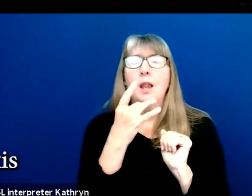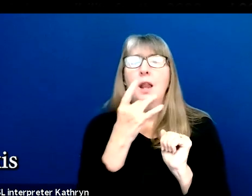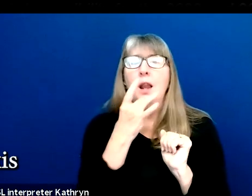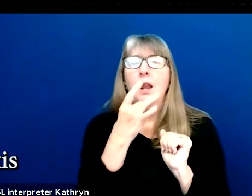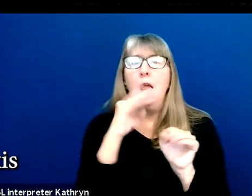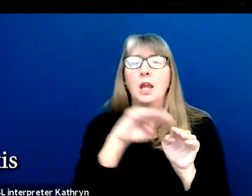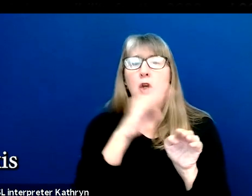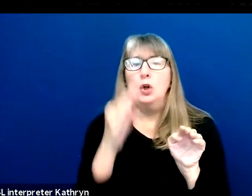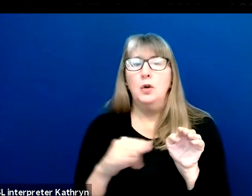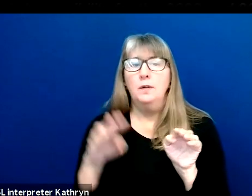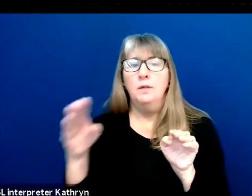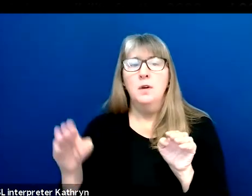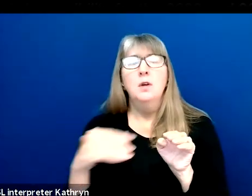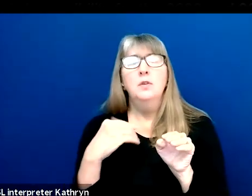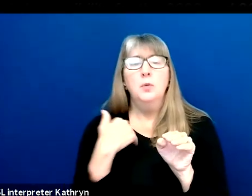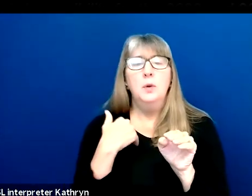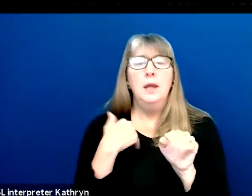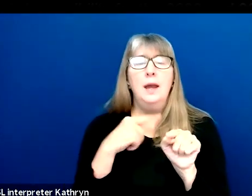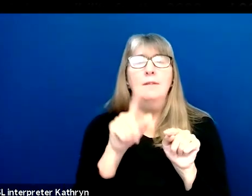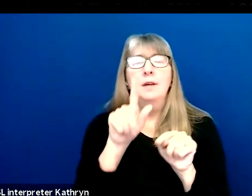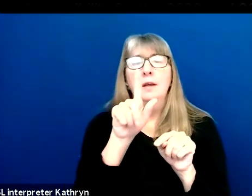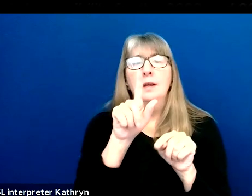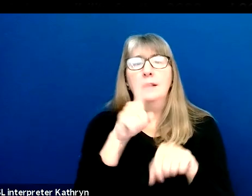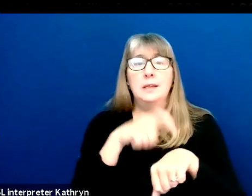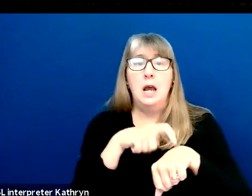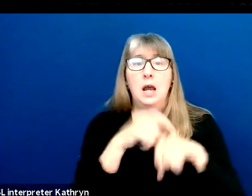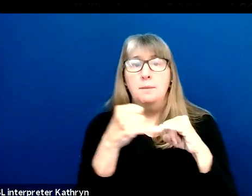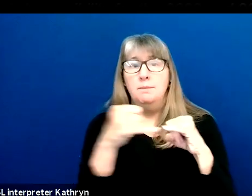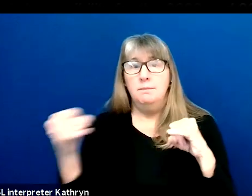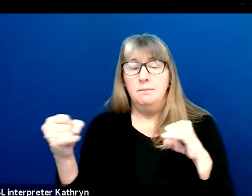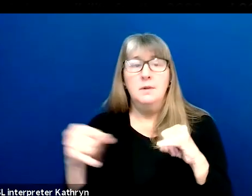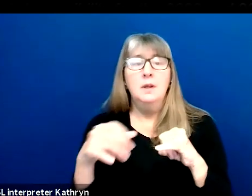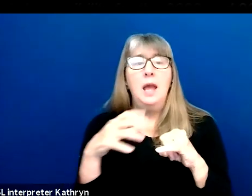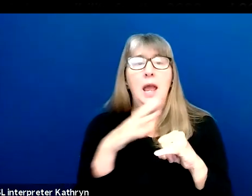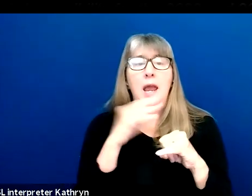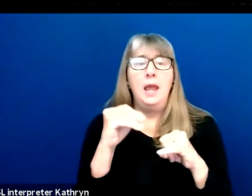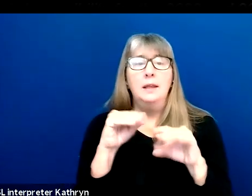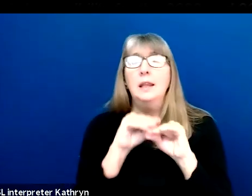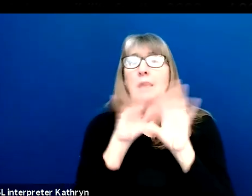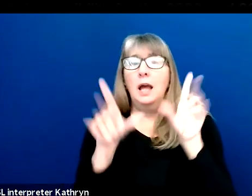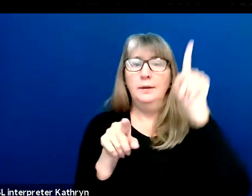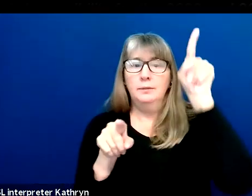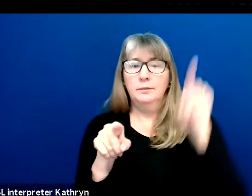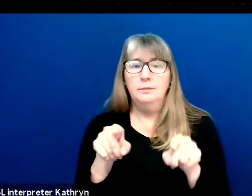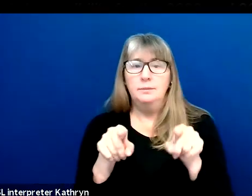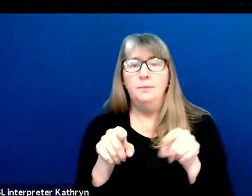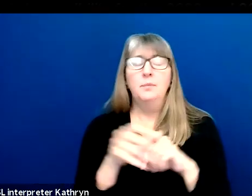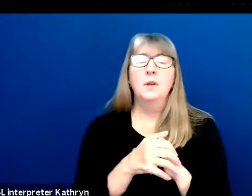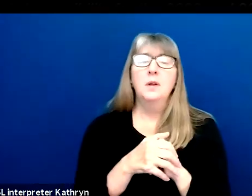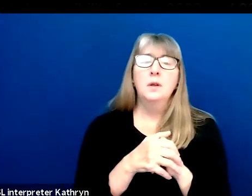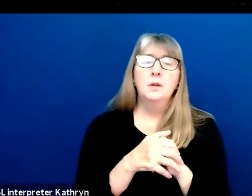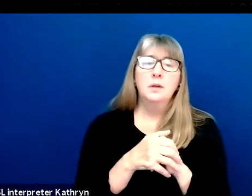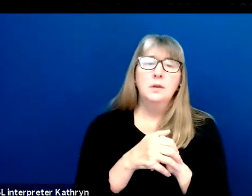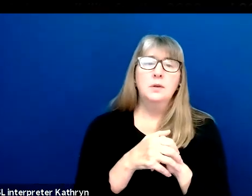has time on the x-axis and light on the y-axis, so brightness from some sort of object. And there's a sort of sinusoidal